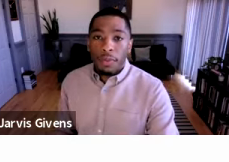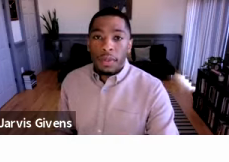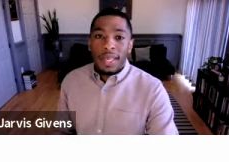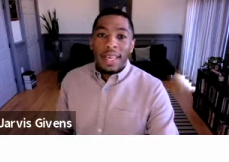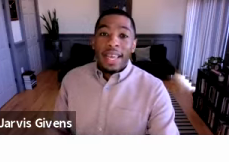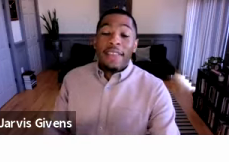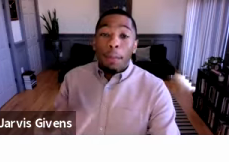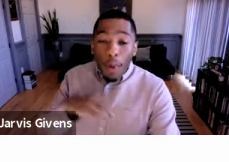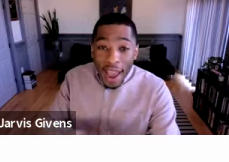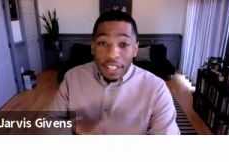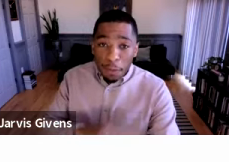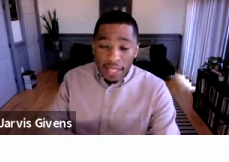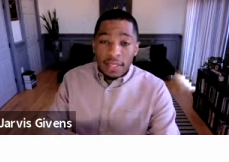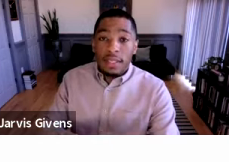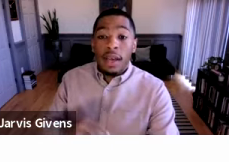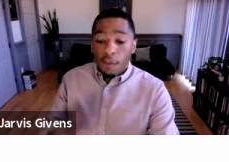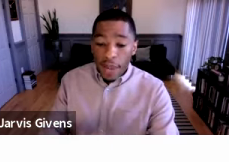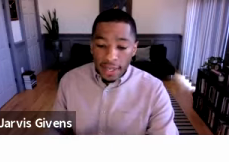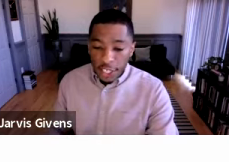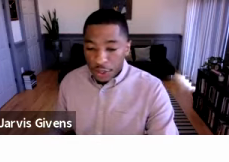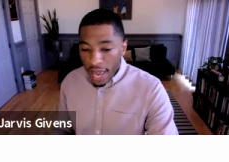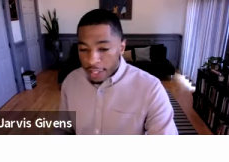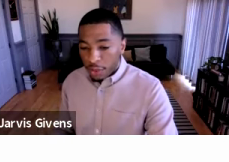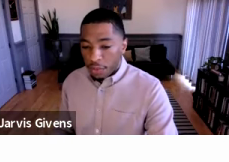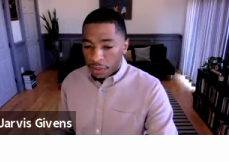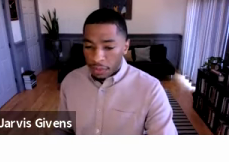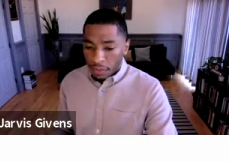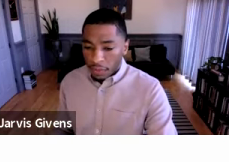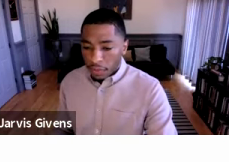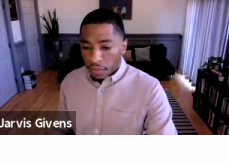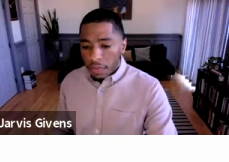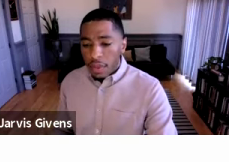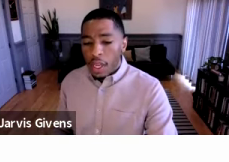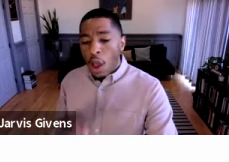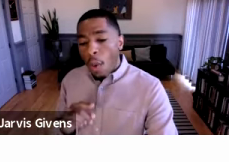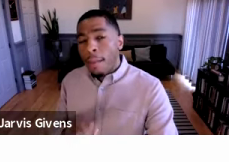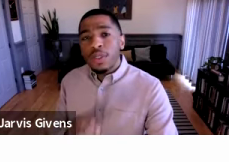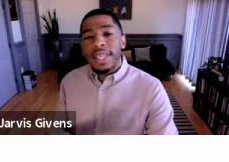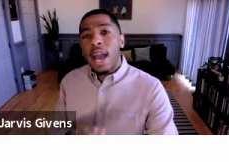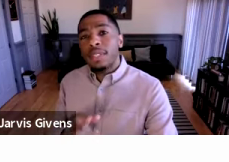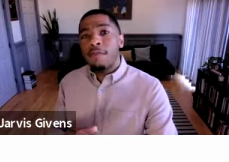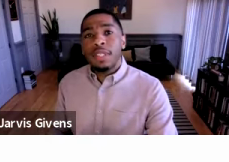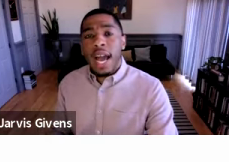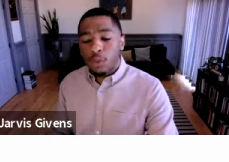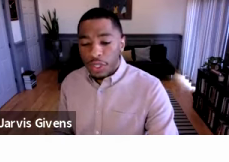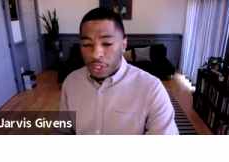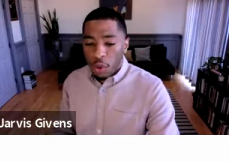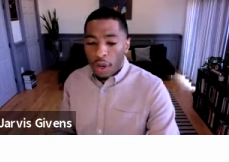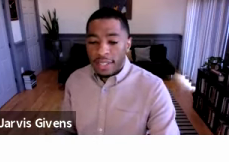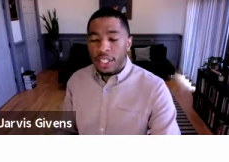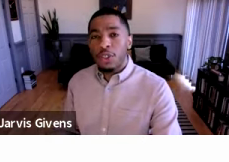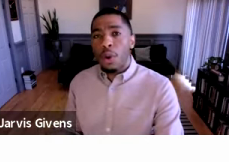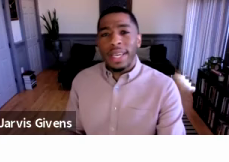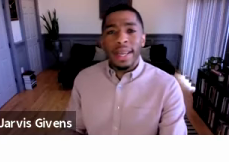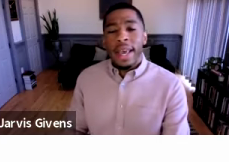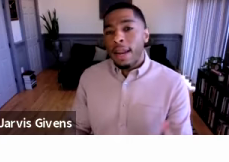Crow in the private spaces of Black teachers' classrooms. While most accounts emphasize Woodson's role